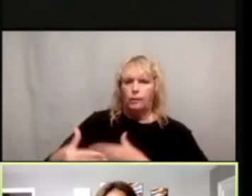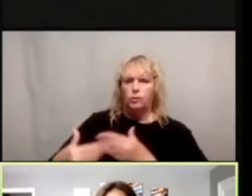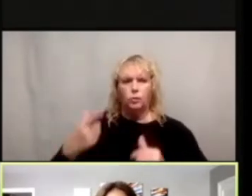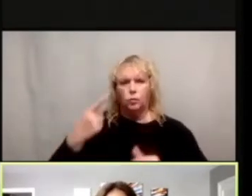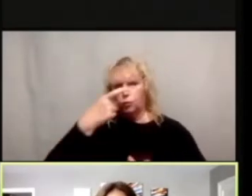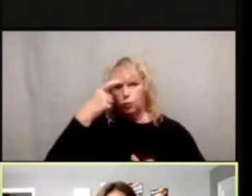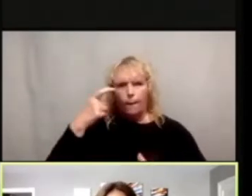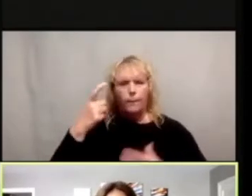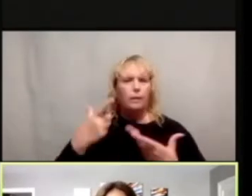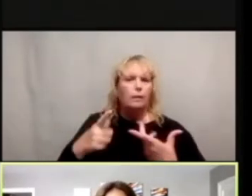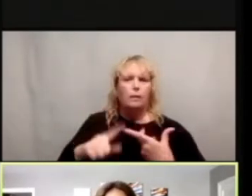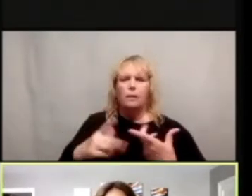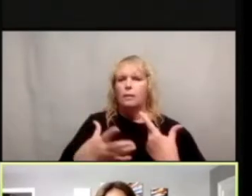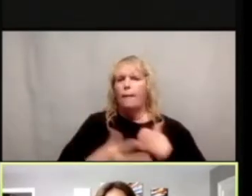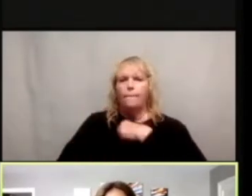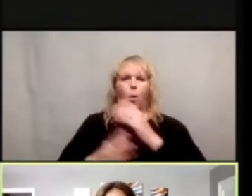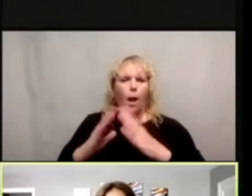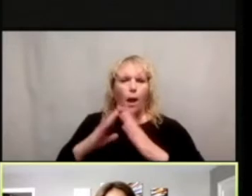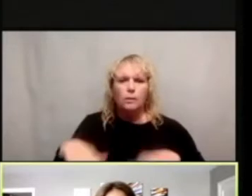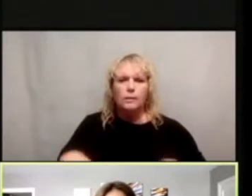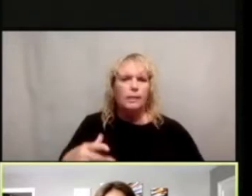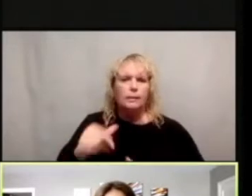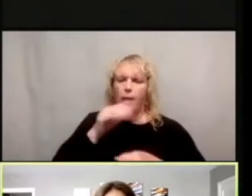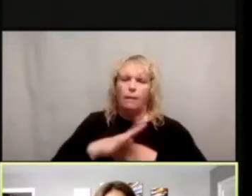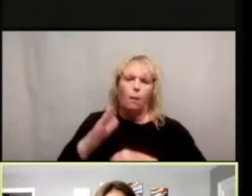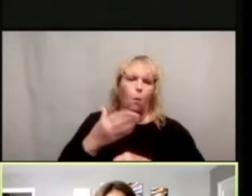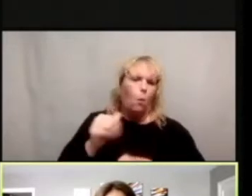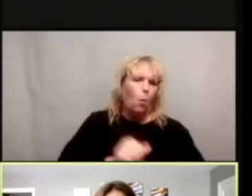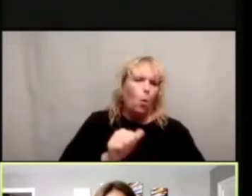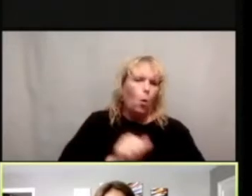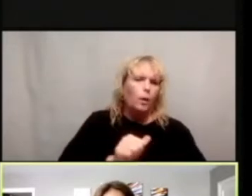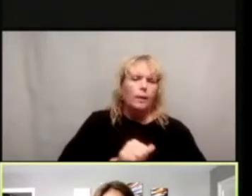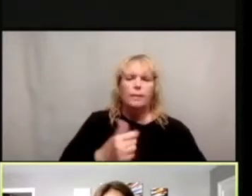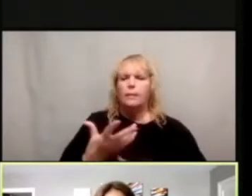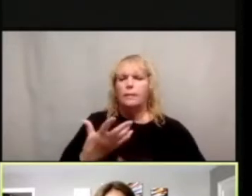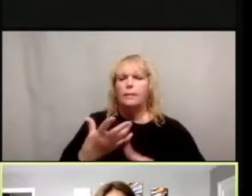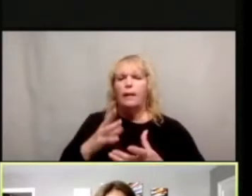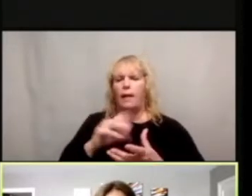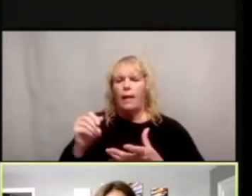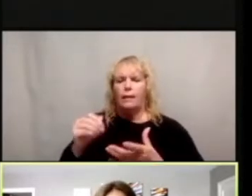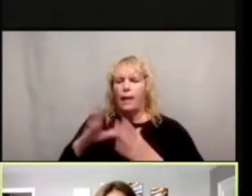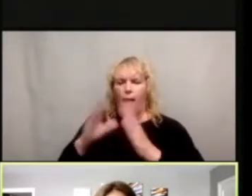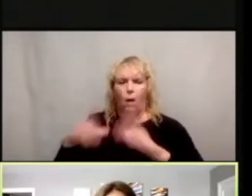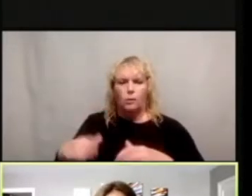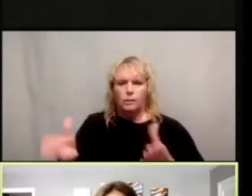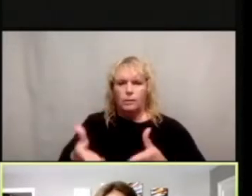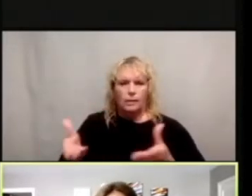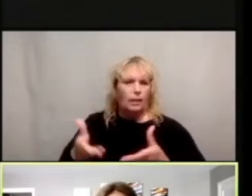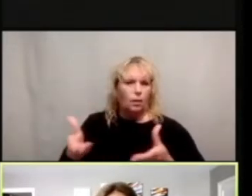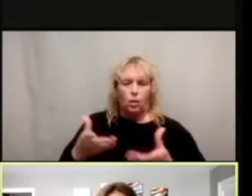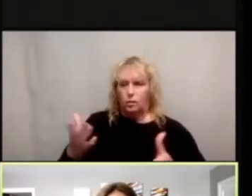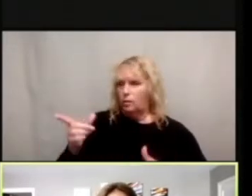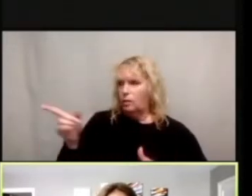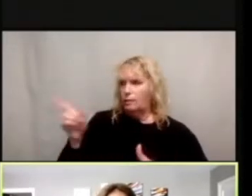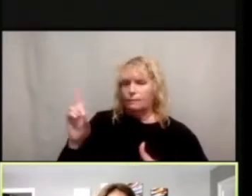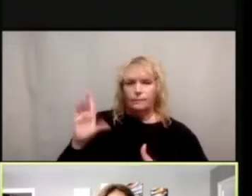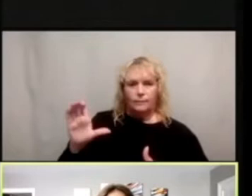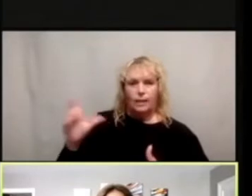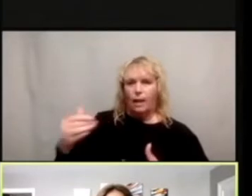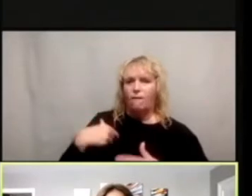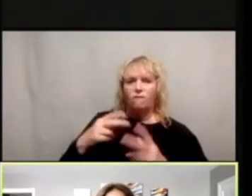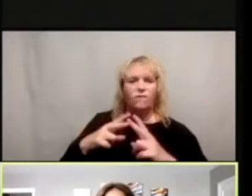employment, poor housing, and lack of affordable housing. Here Washington, D.C., we have a huge